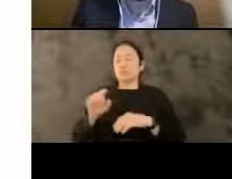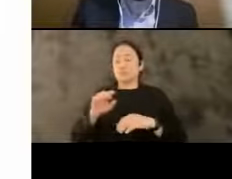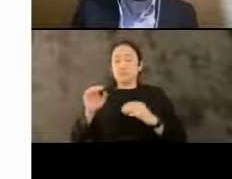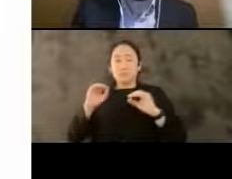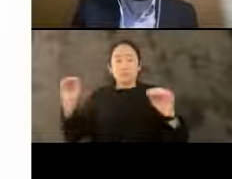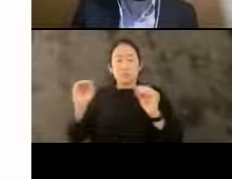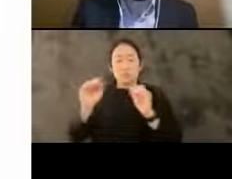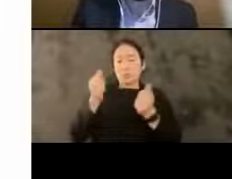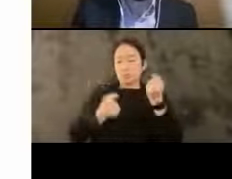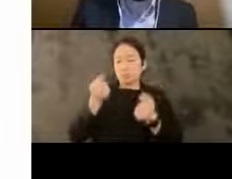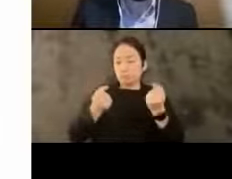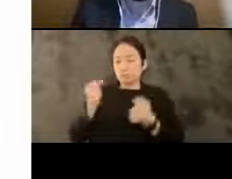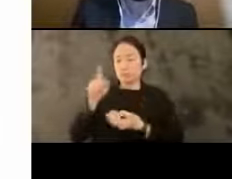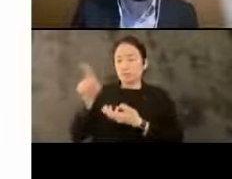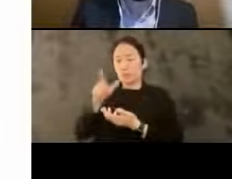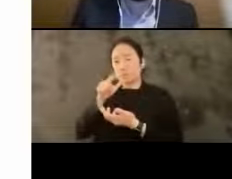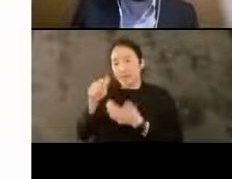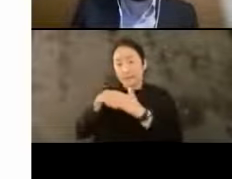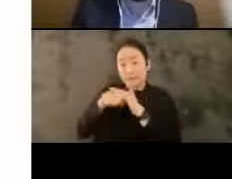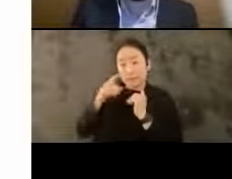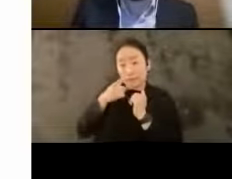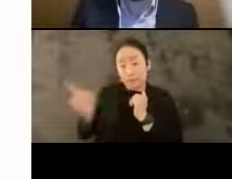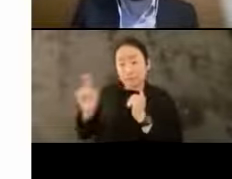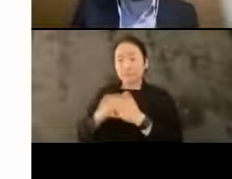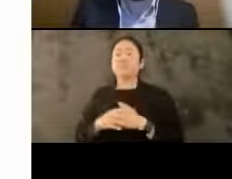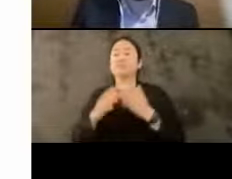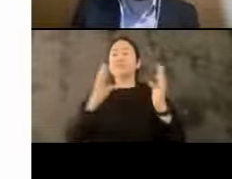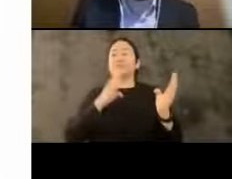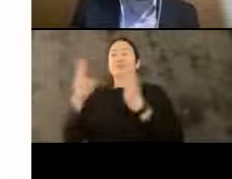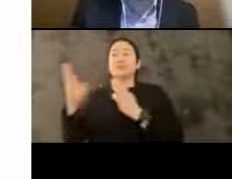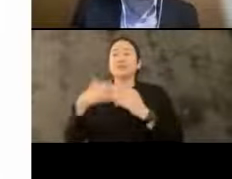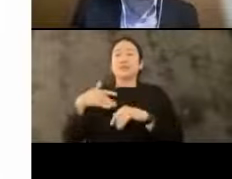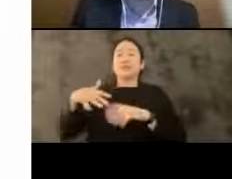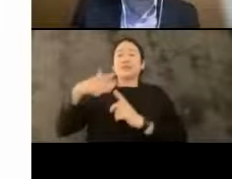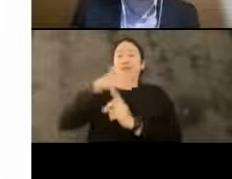car. And for environmental impacts, we looked at